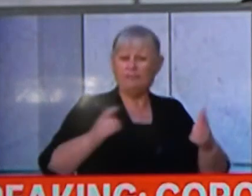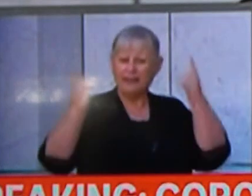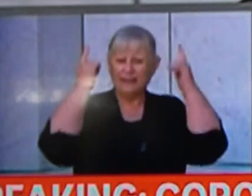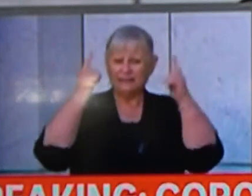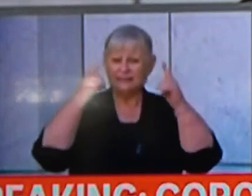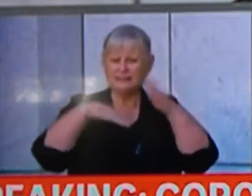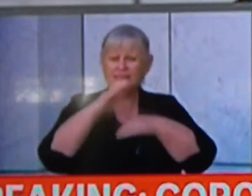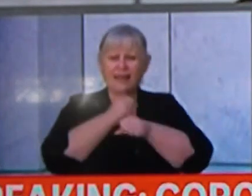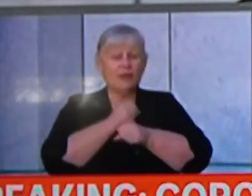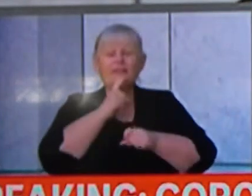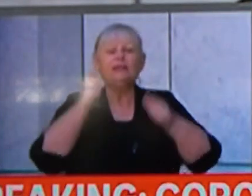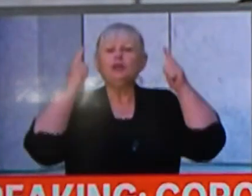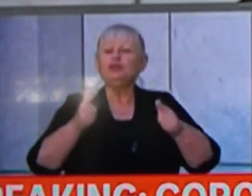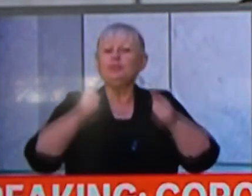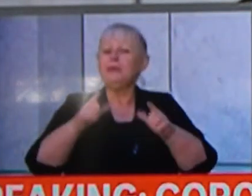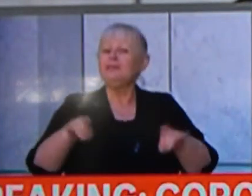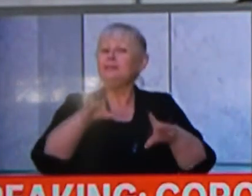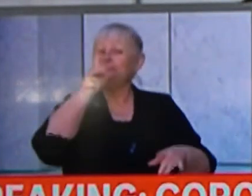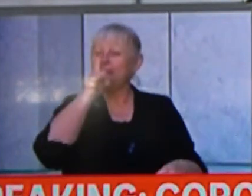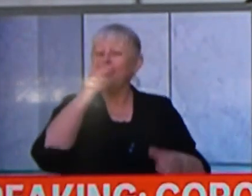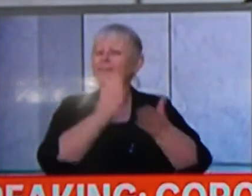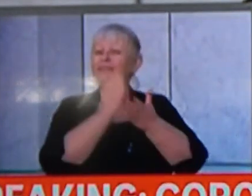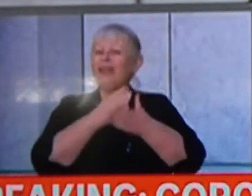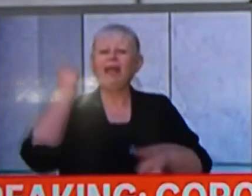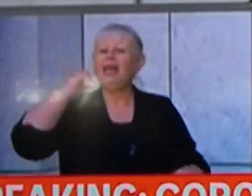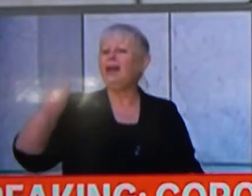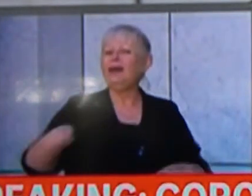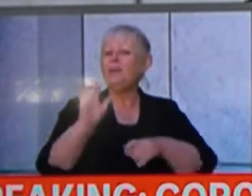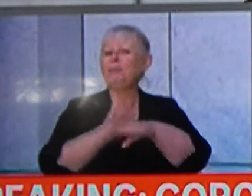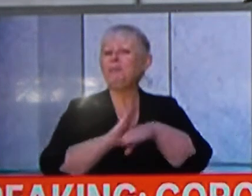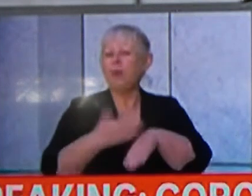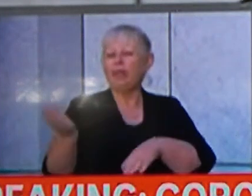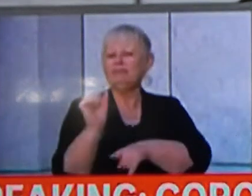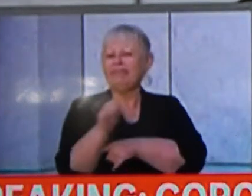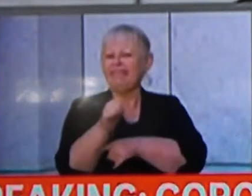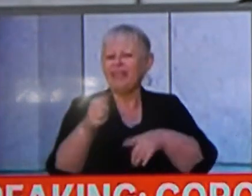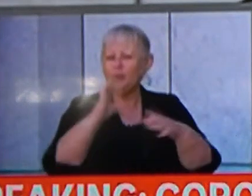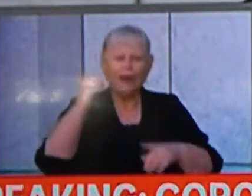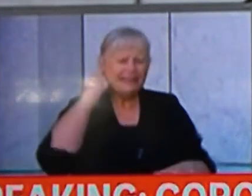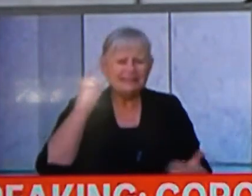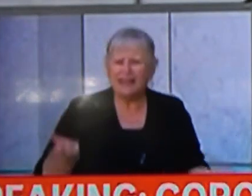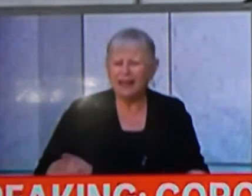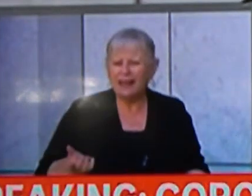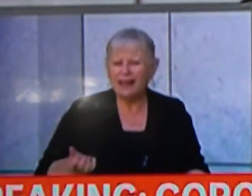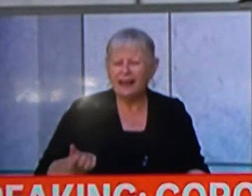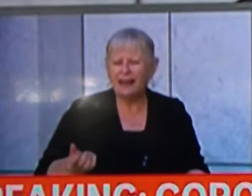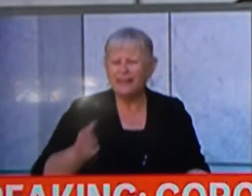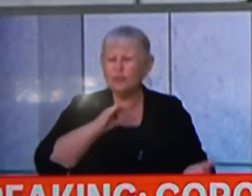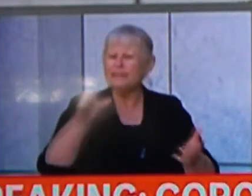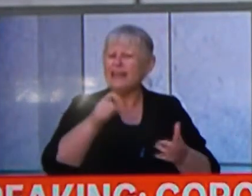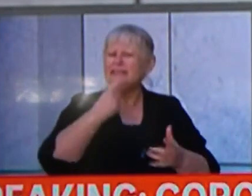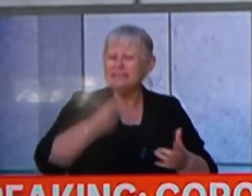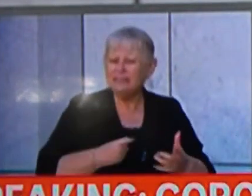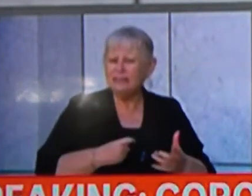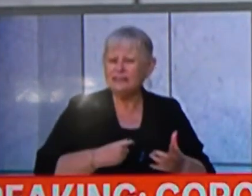leaders that too many Australians are not taking these issues seriously enough. So